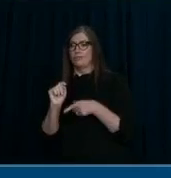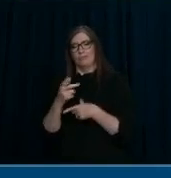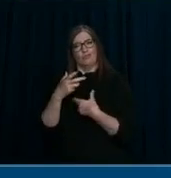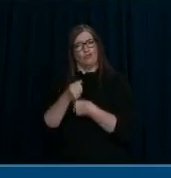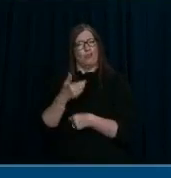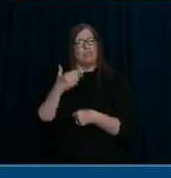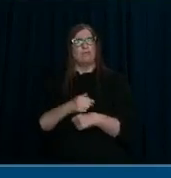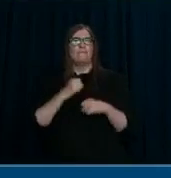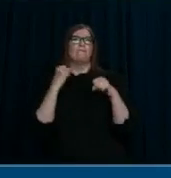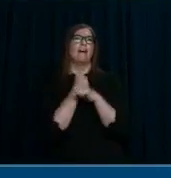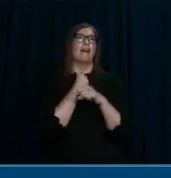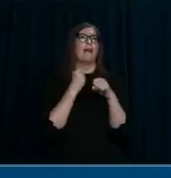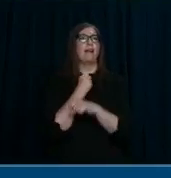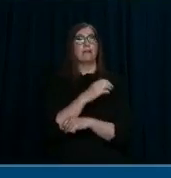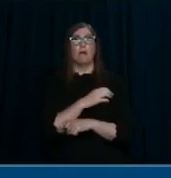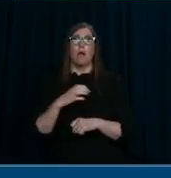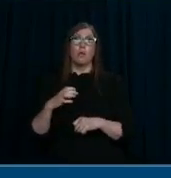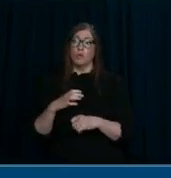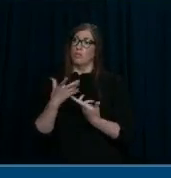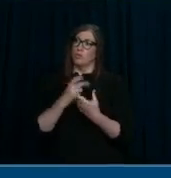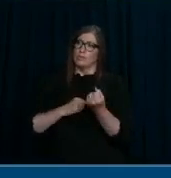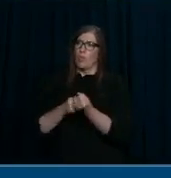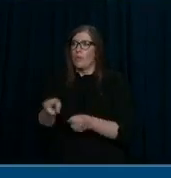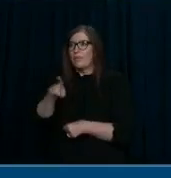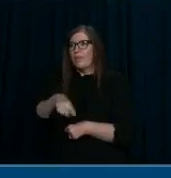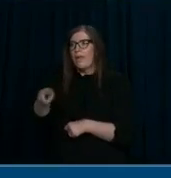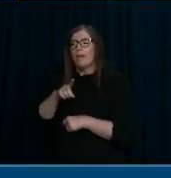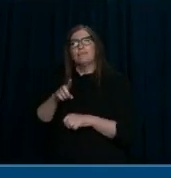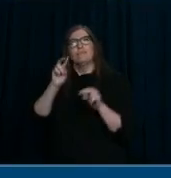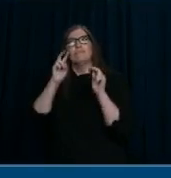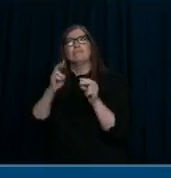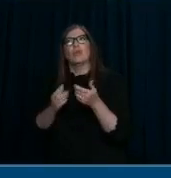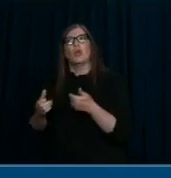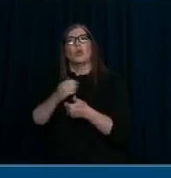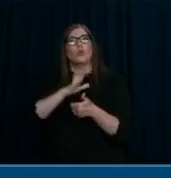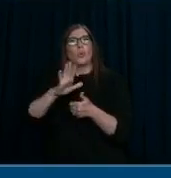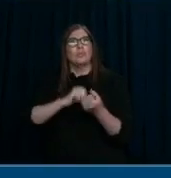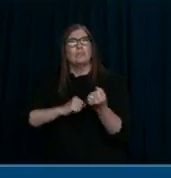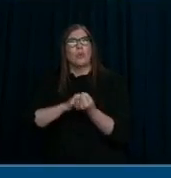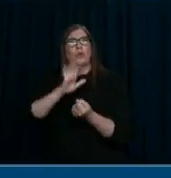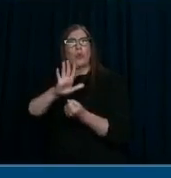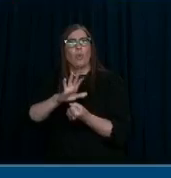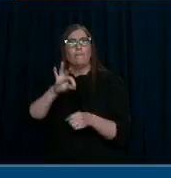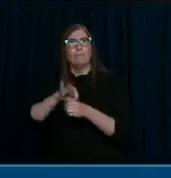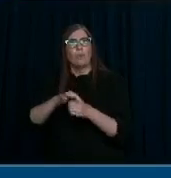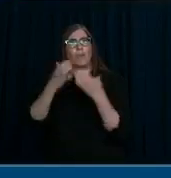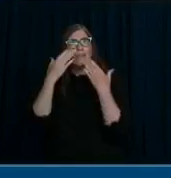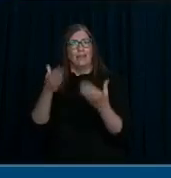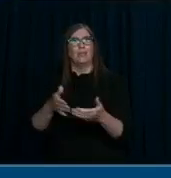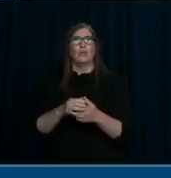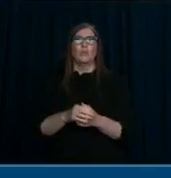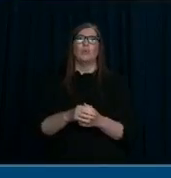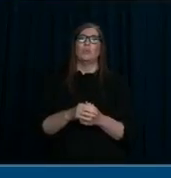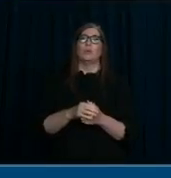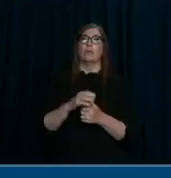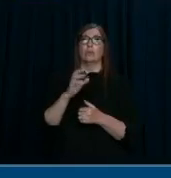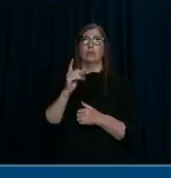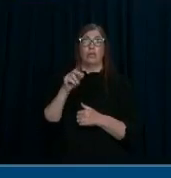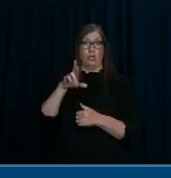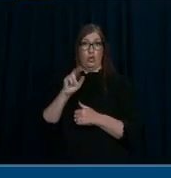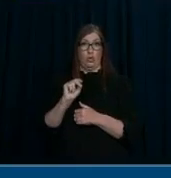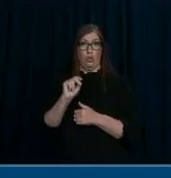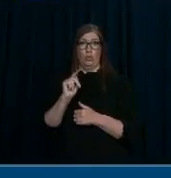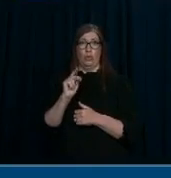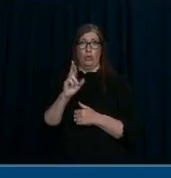fight to Congress and have their back. I look forward to earning your support and your vote. Thank you. And Mr. Kurt Cromer, you have 2